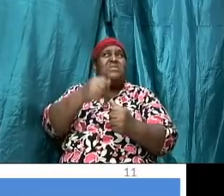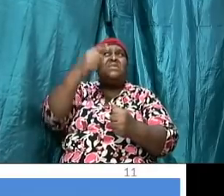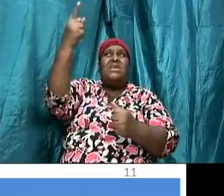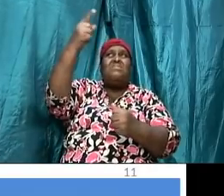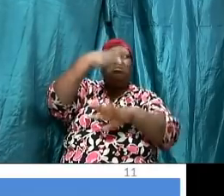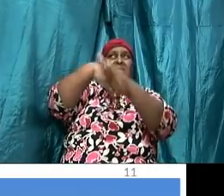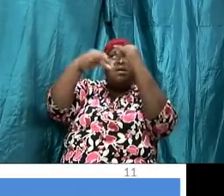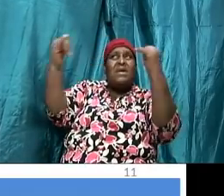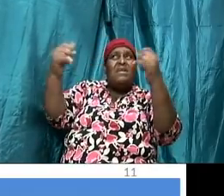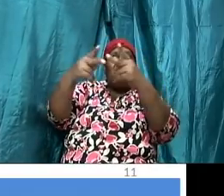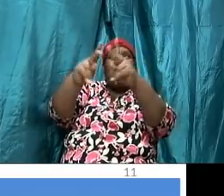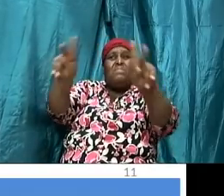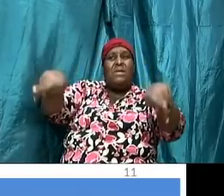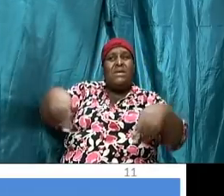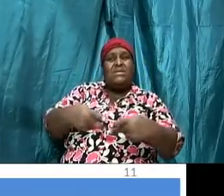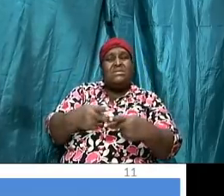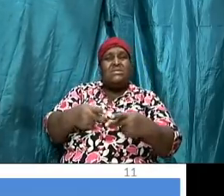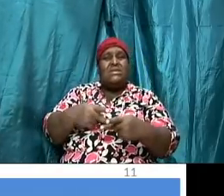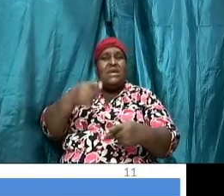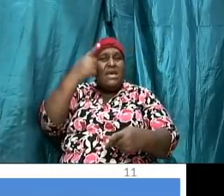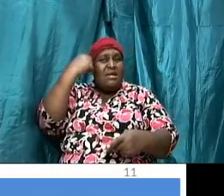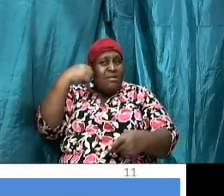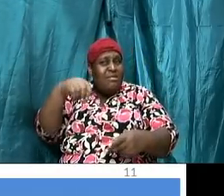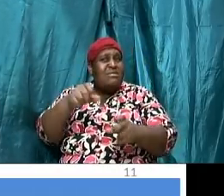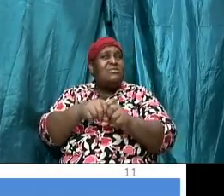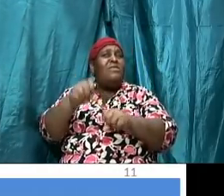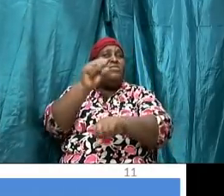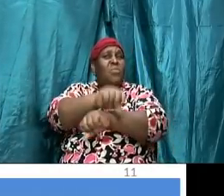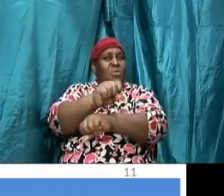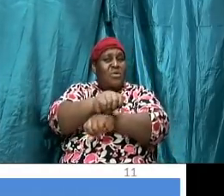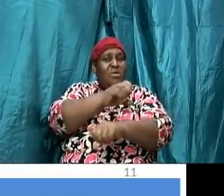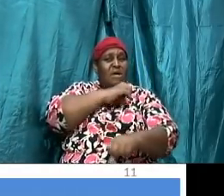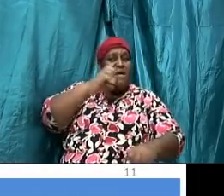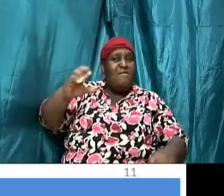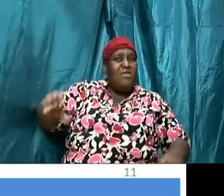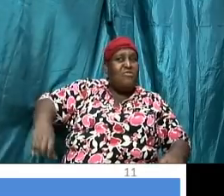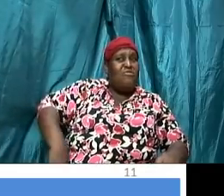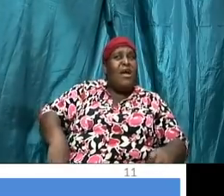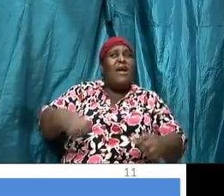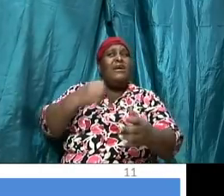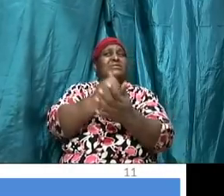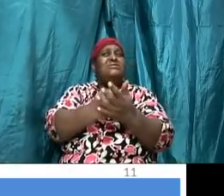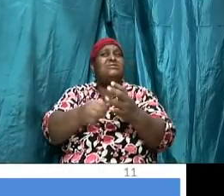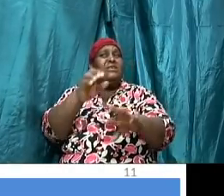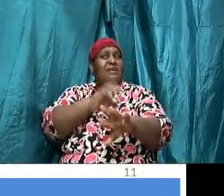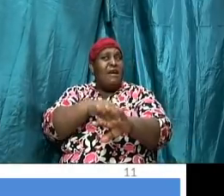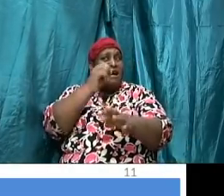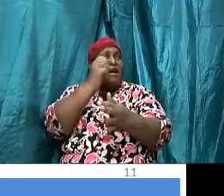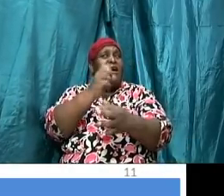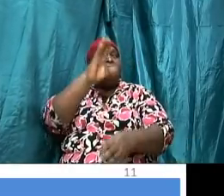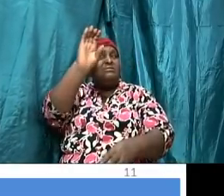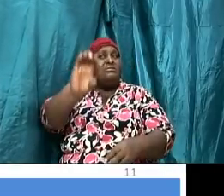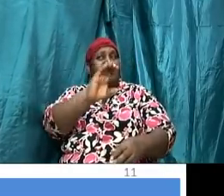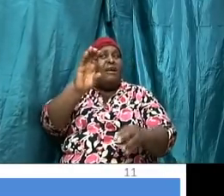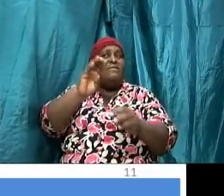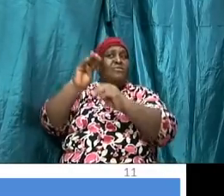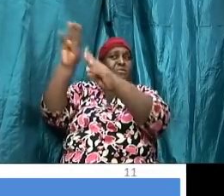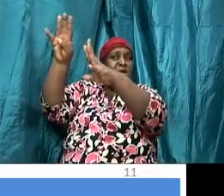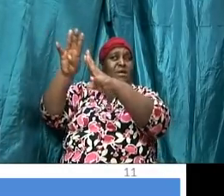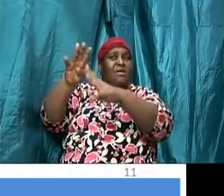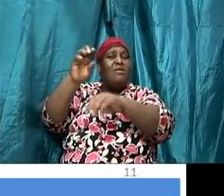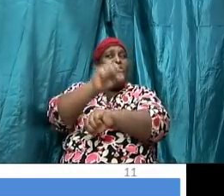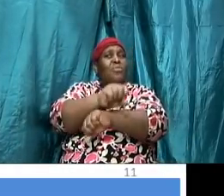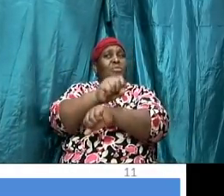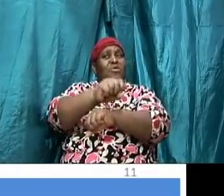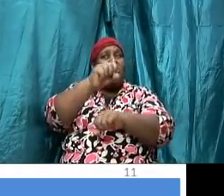which means that because of the work of Christ at Calvary, we also can sit down. Because the work of